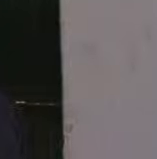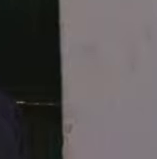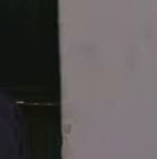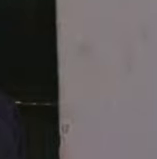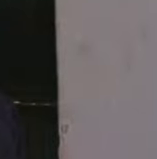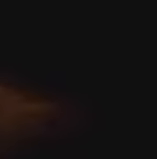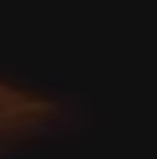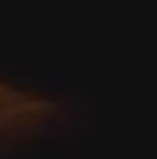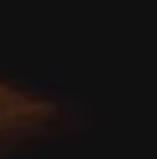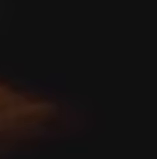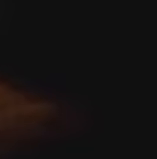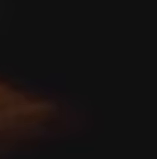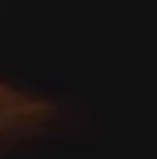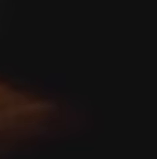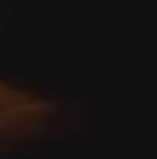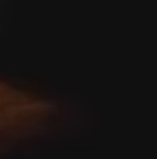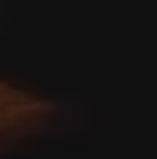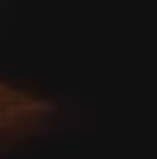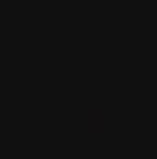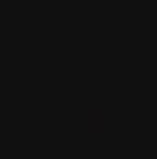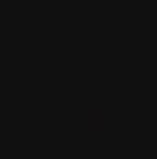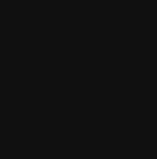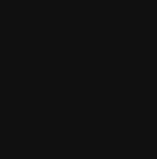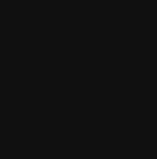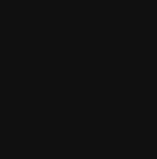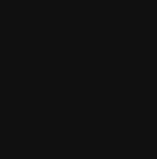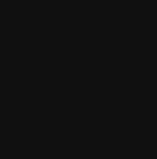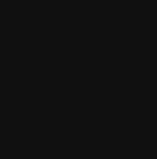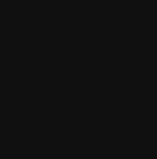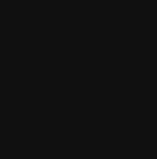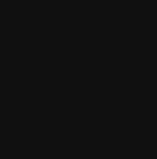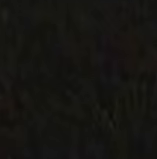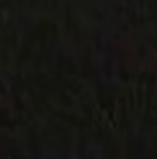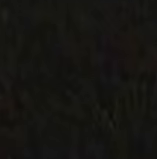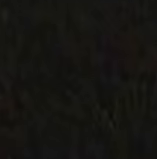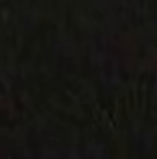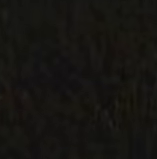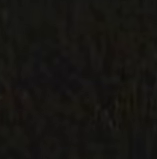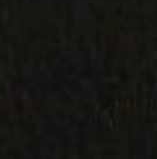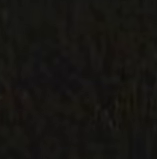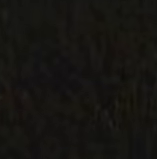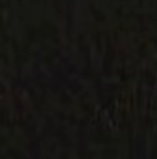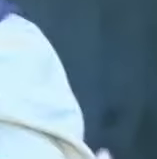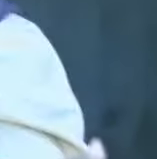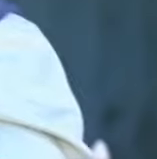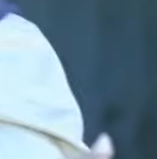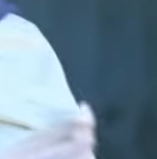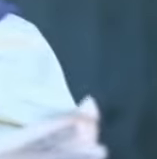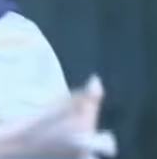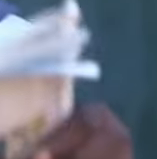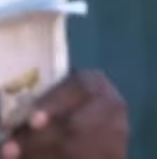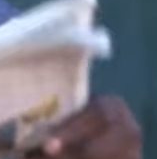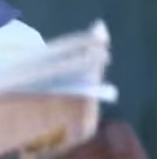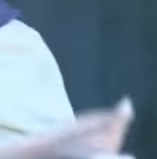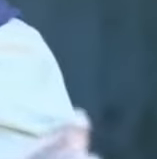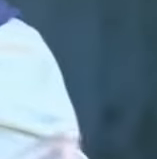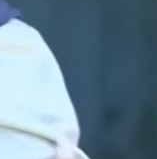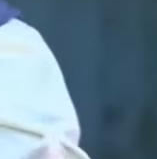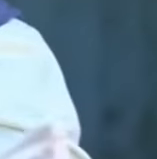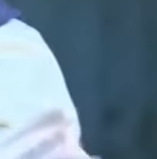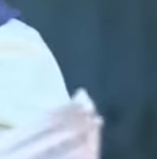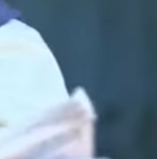Mbona kuna makelele huko nje? Msichana wetu amerudi. Sisi ndio tunafaa